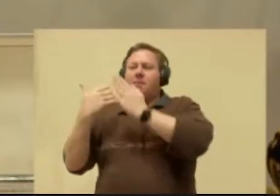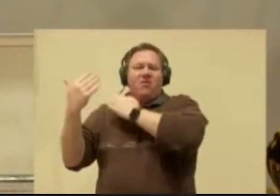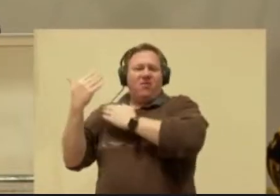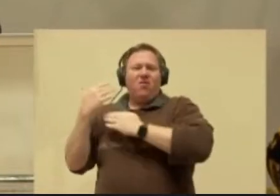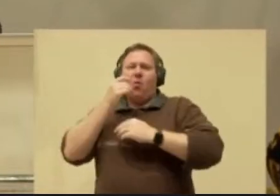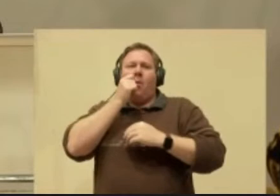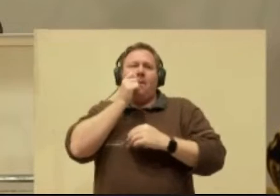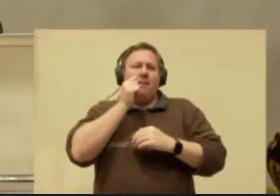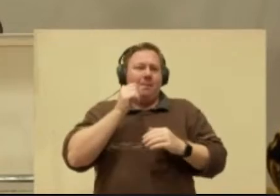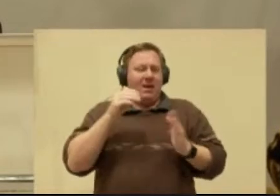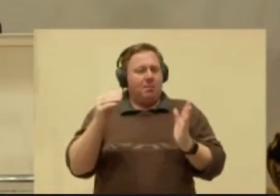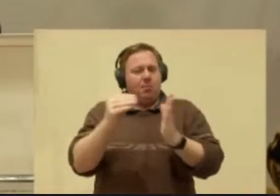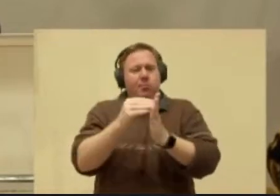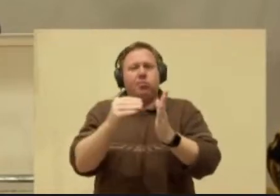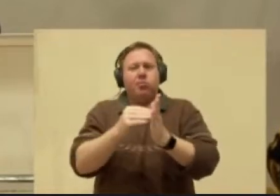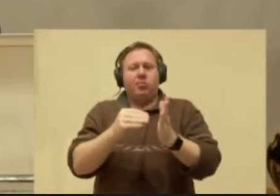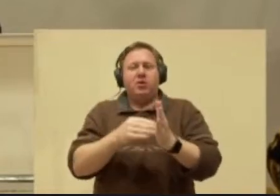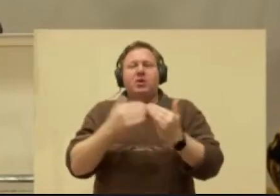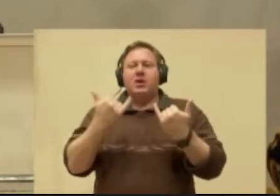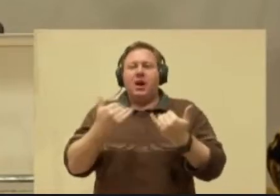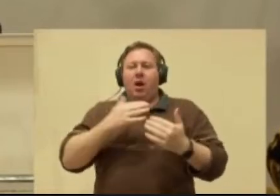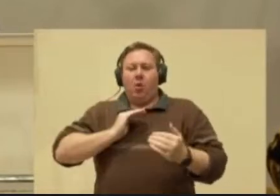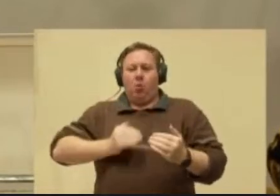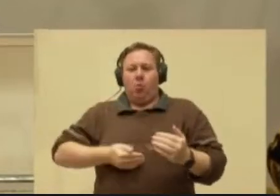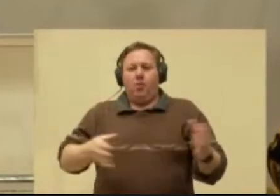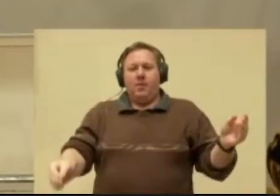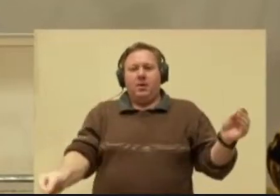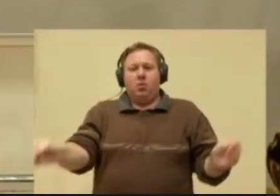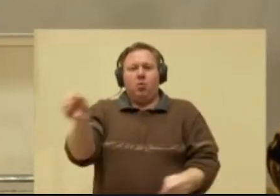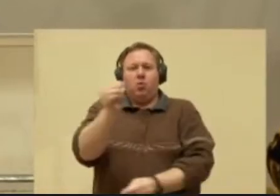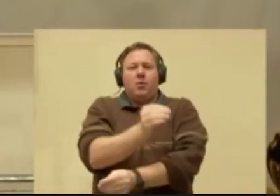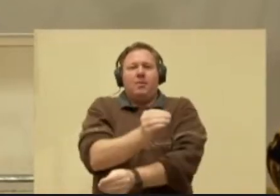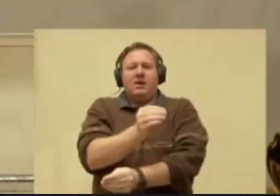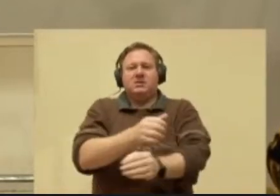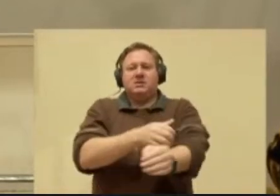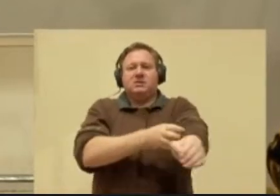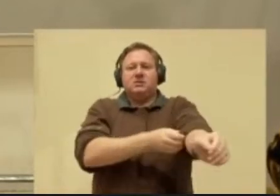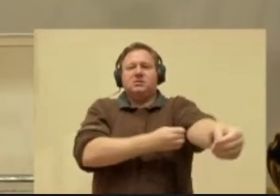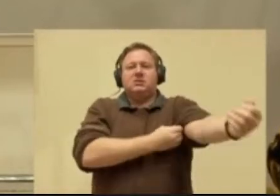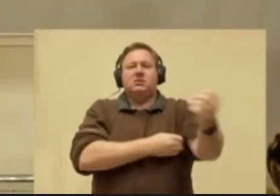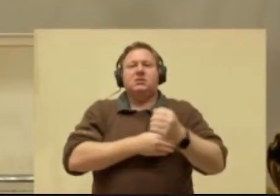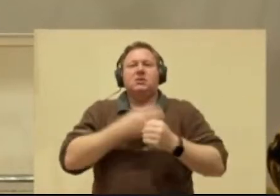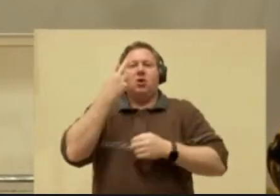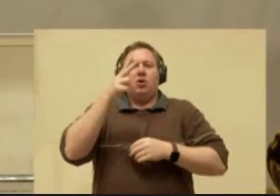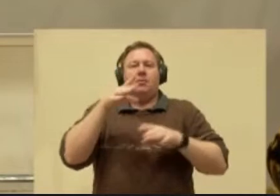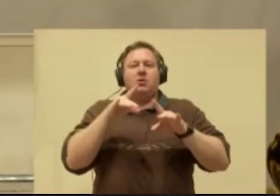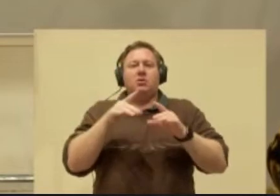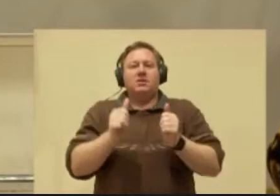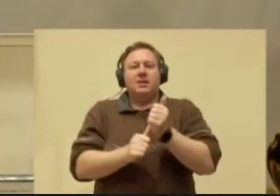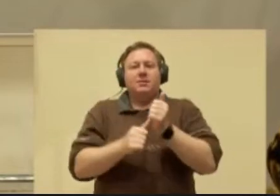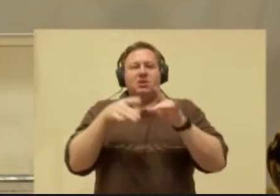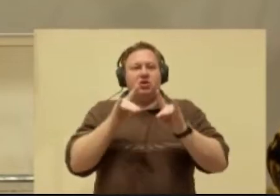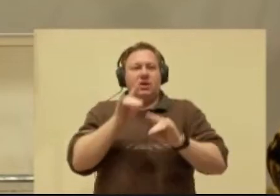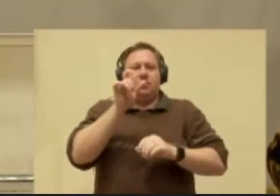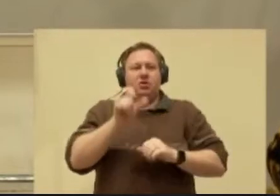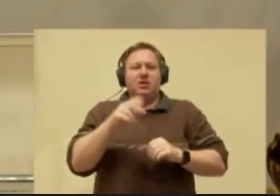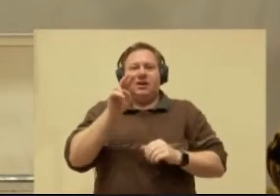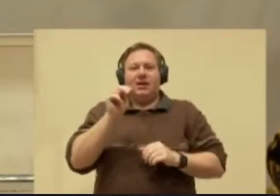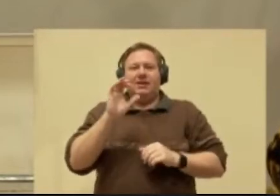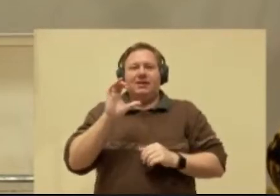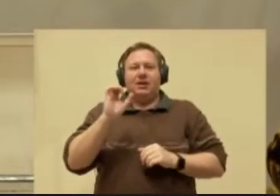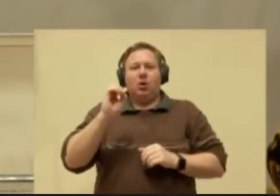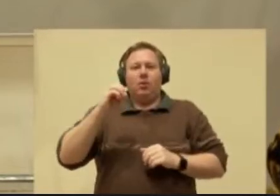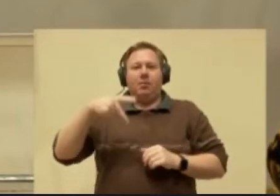our male counterparts honorable deputy chairperson of the ncop in the northwest